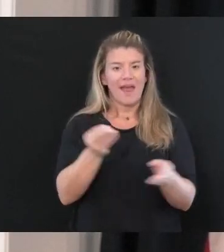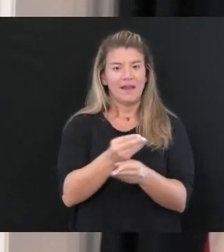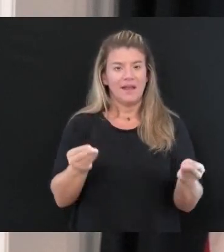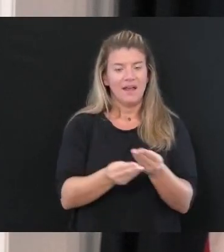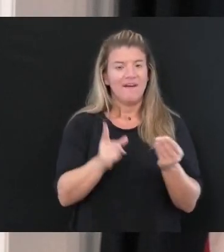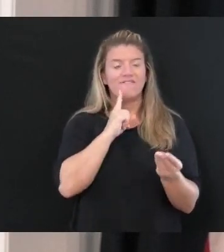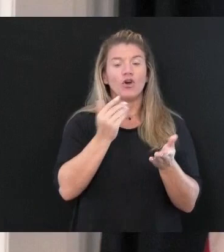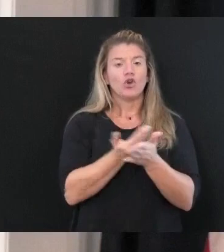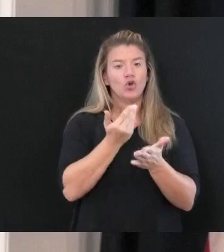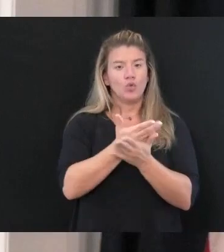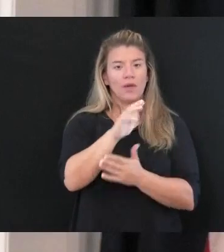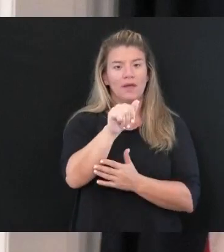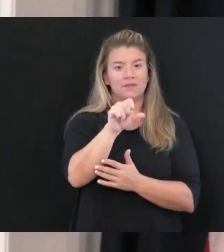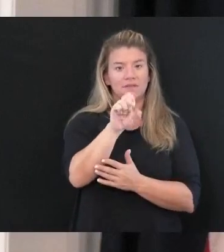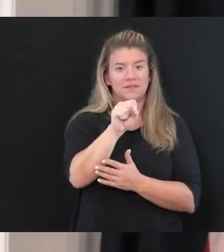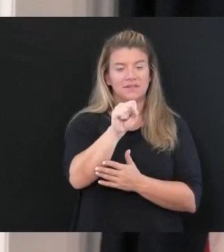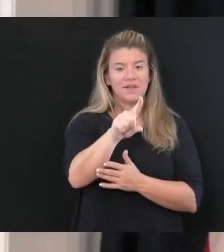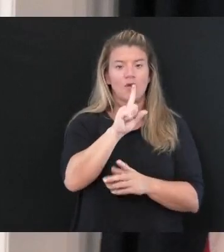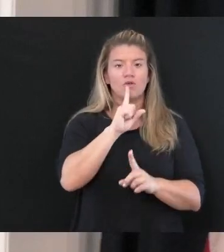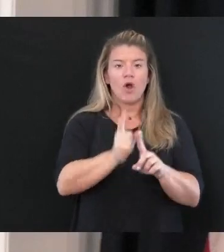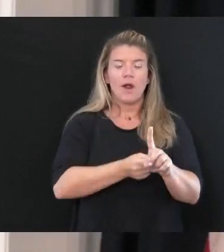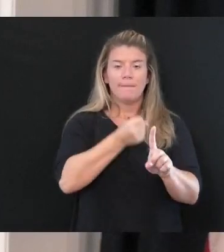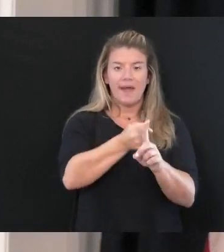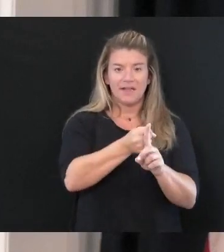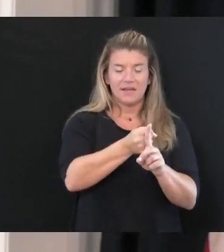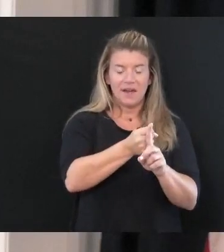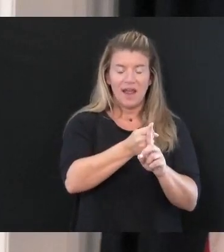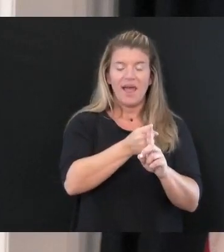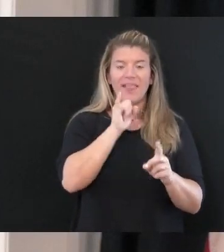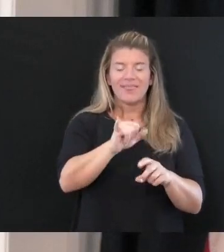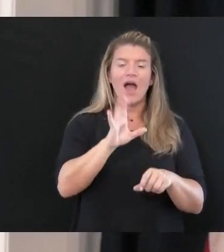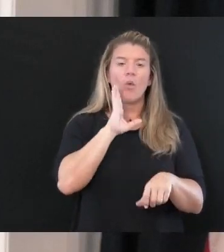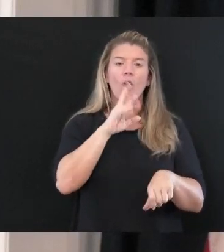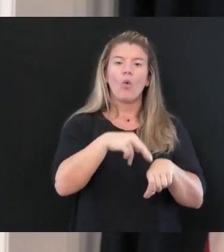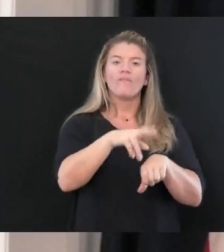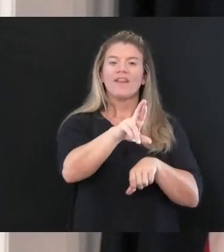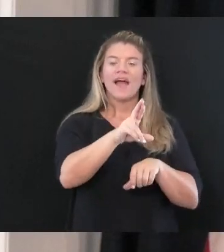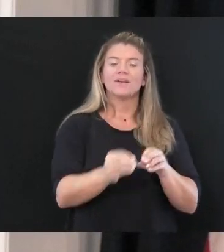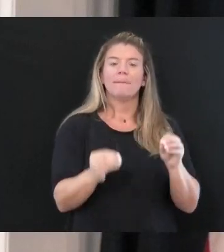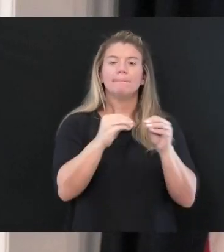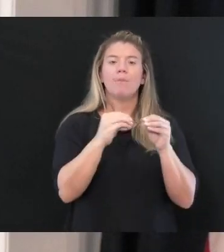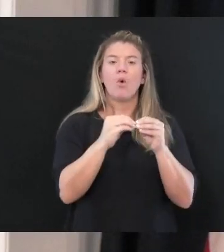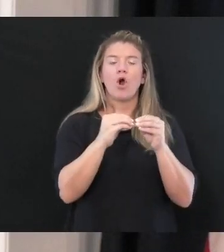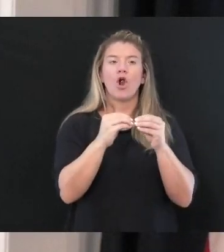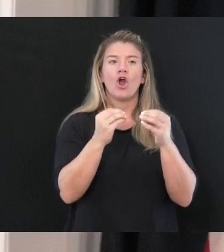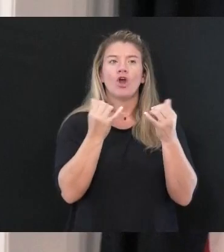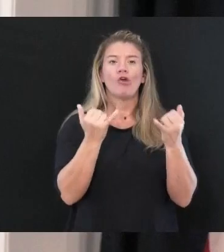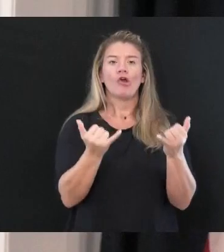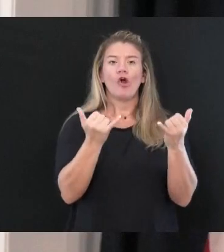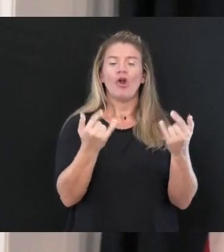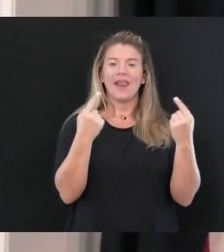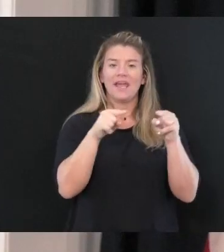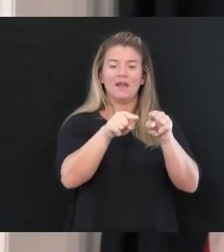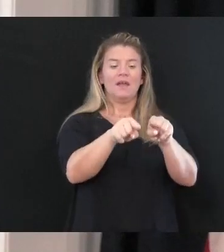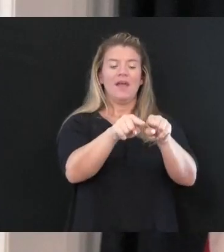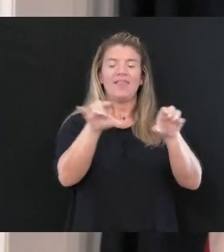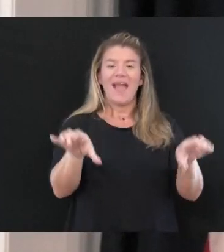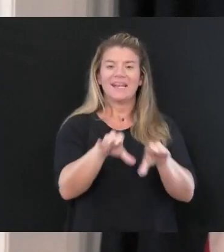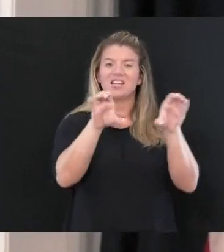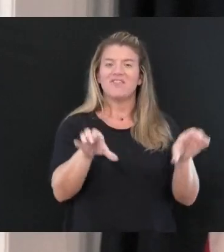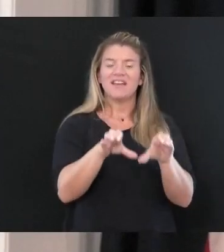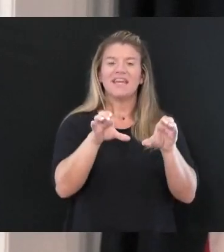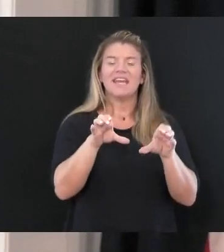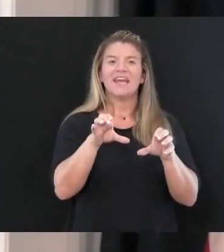daily basis, are impacted, which then reflects more concurrently the activity